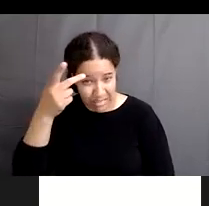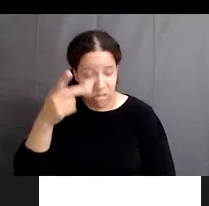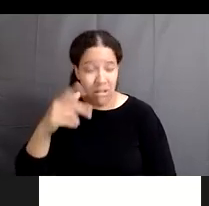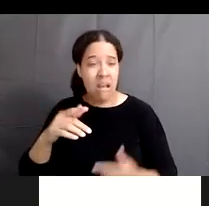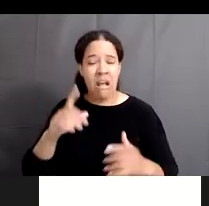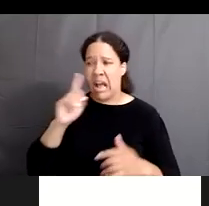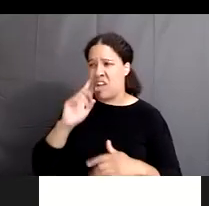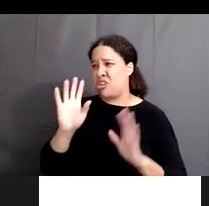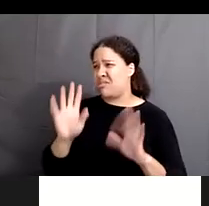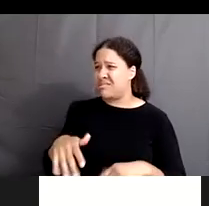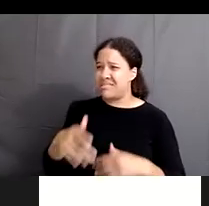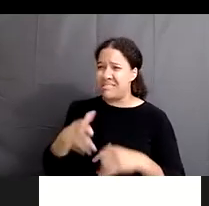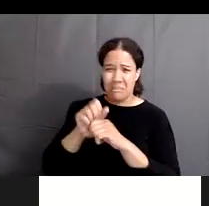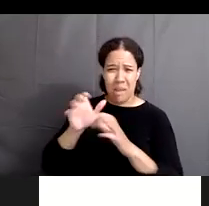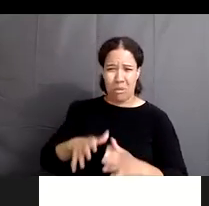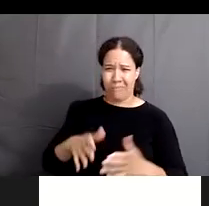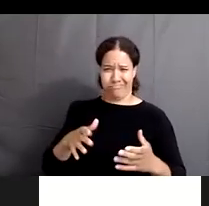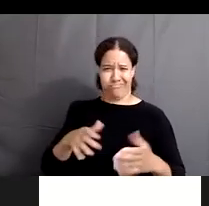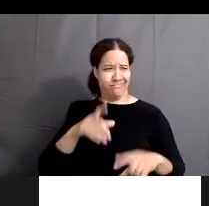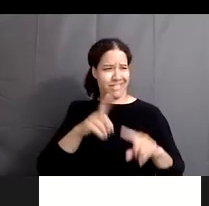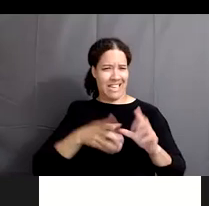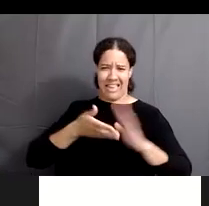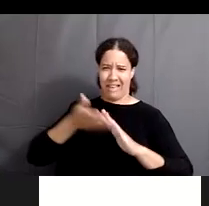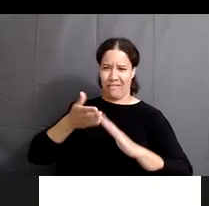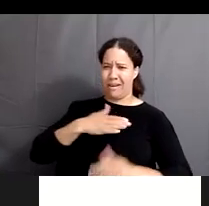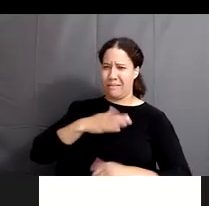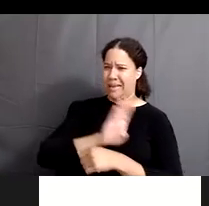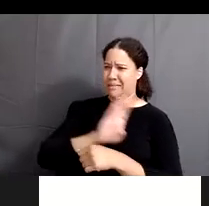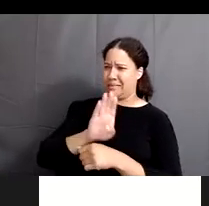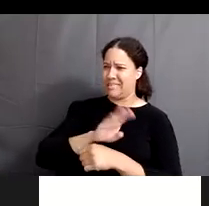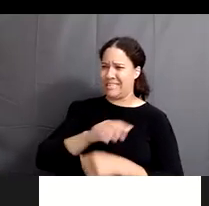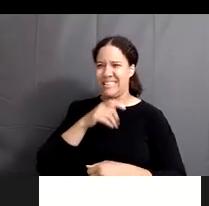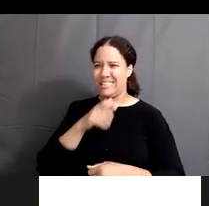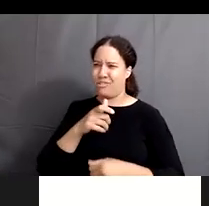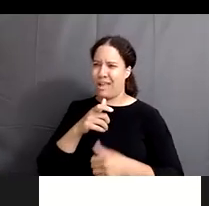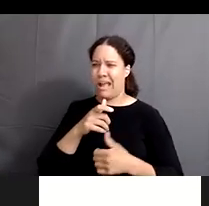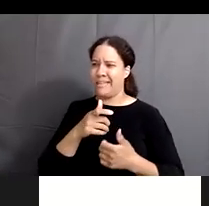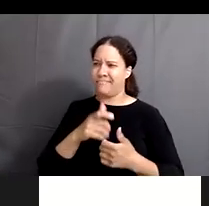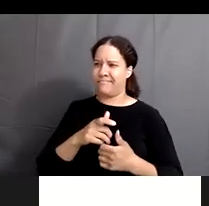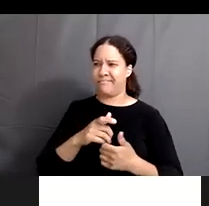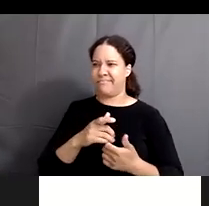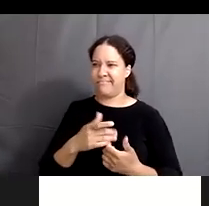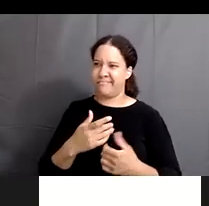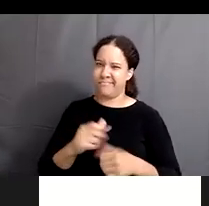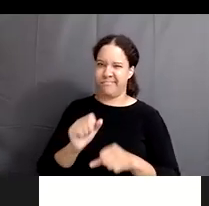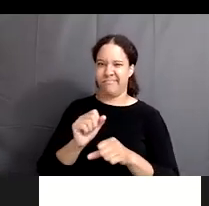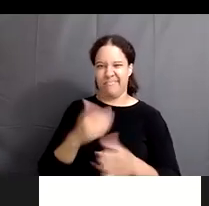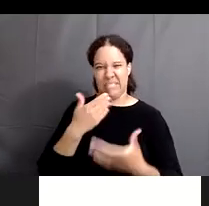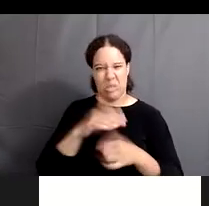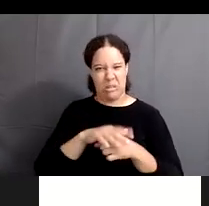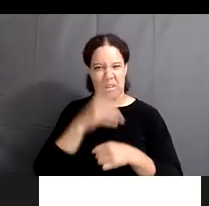employees can't run my business. They're not cut out to be business owners. And, that's one of my